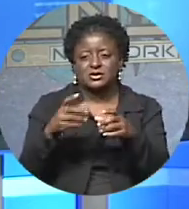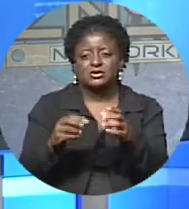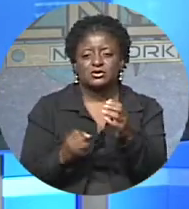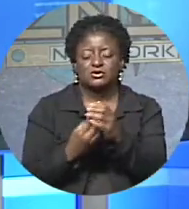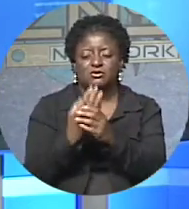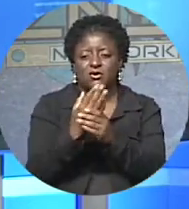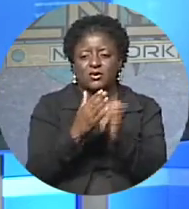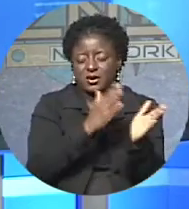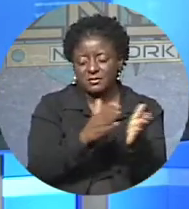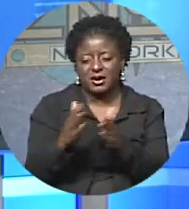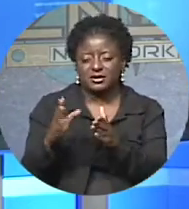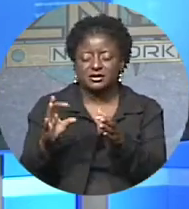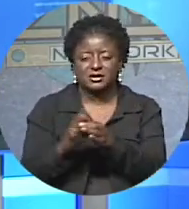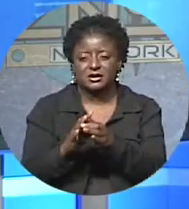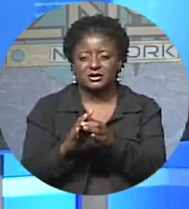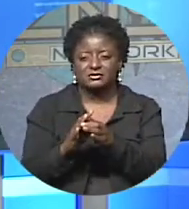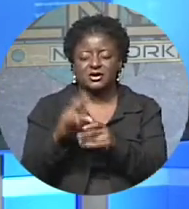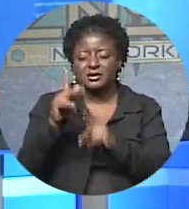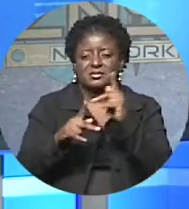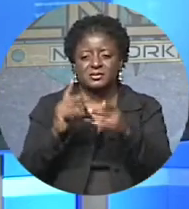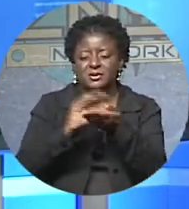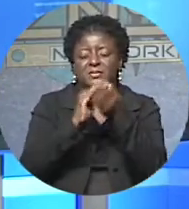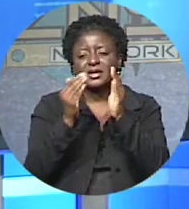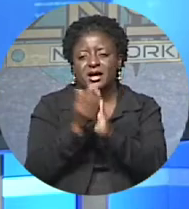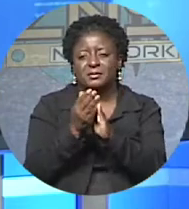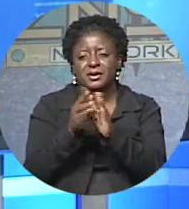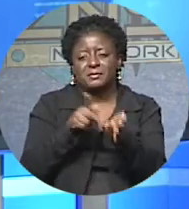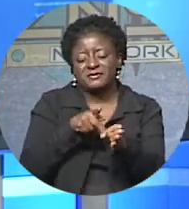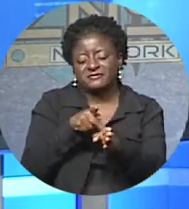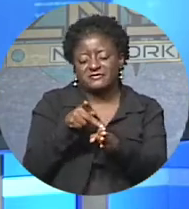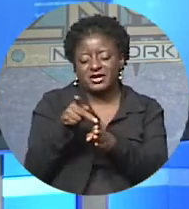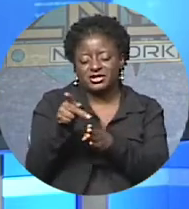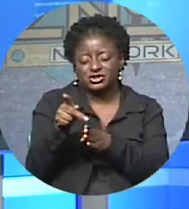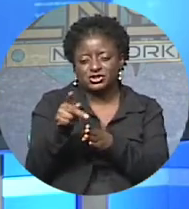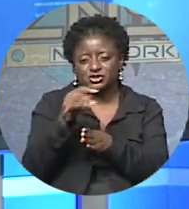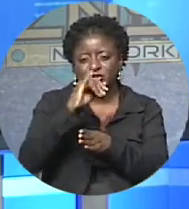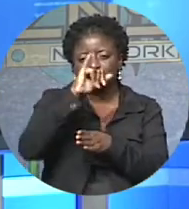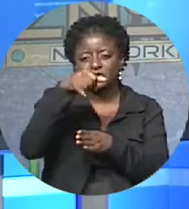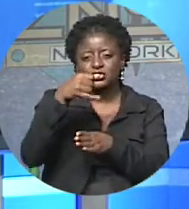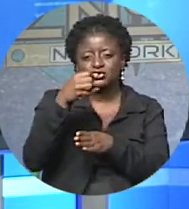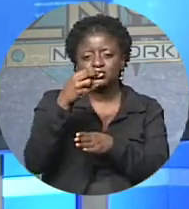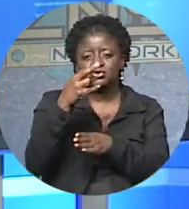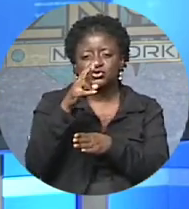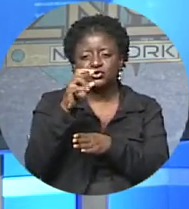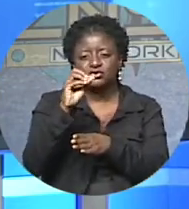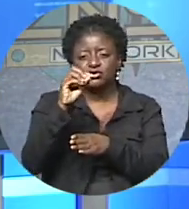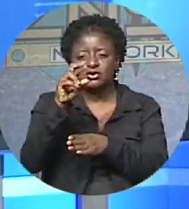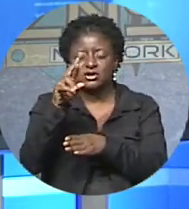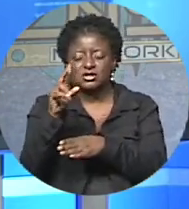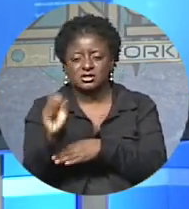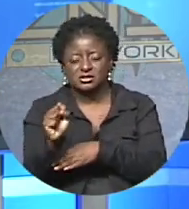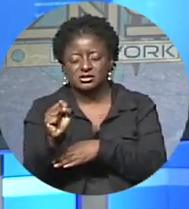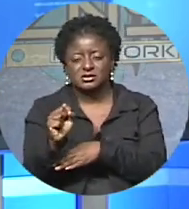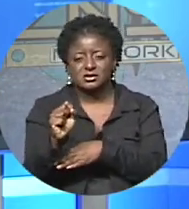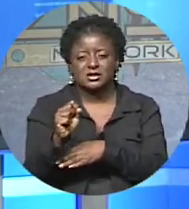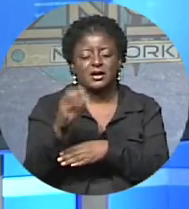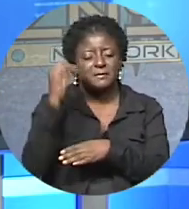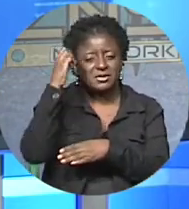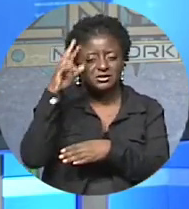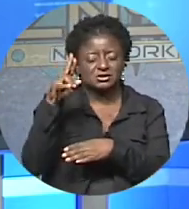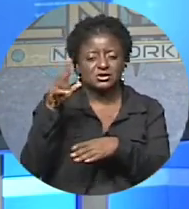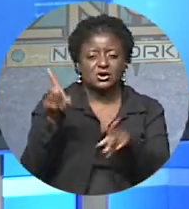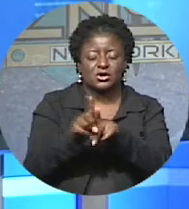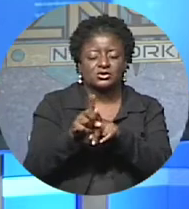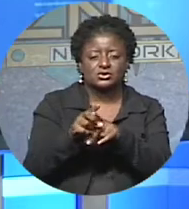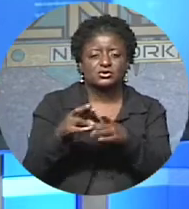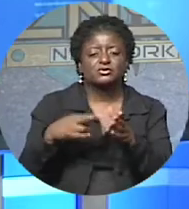persons becoming so-called professional jurors are also concerns. And as Janaea Noel Ferguson tells us, the minister also revealed the number